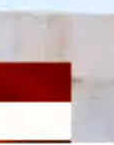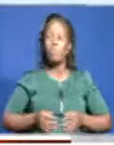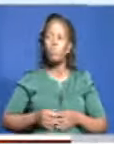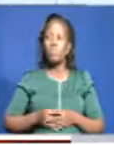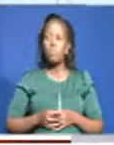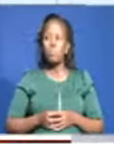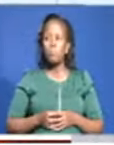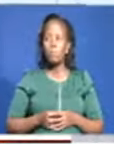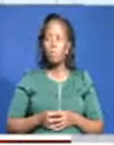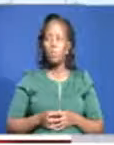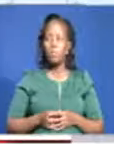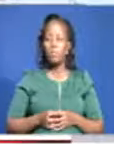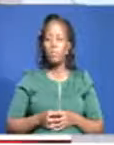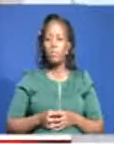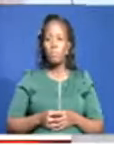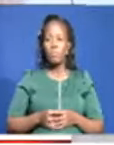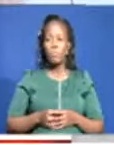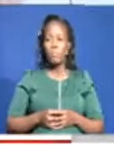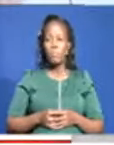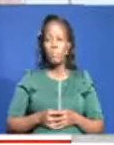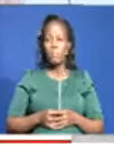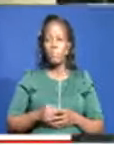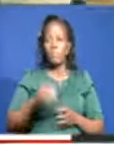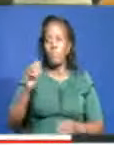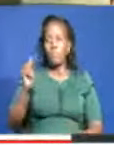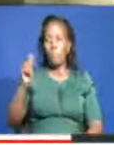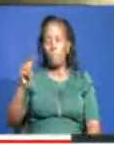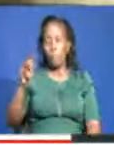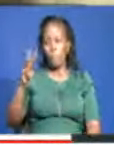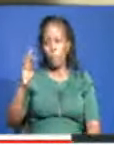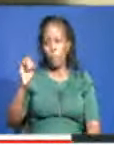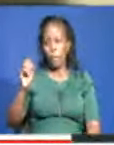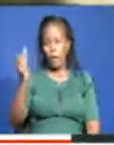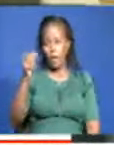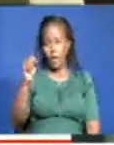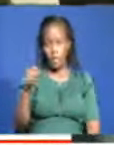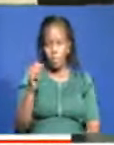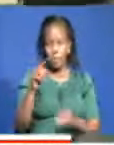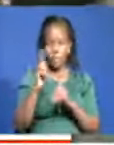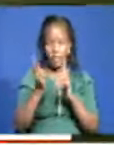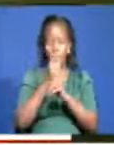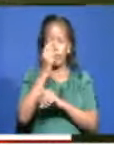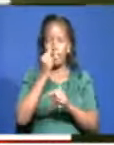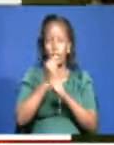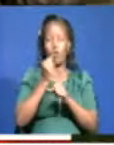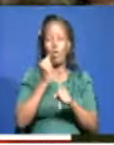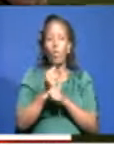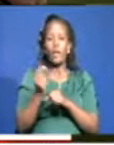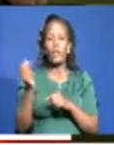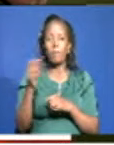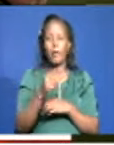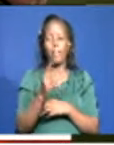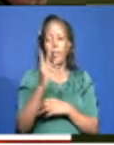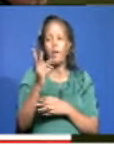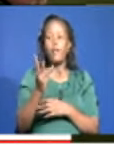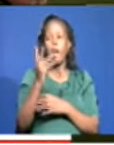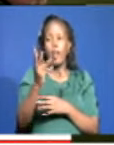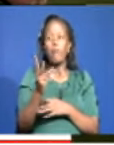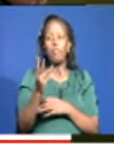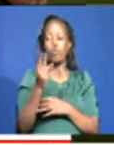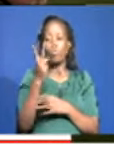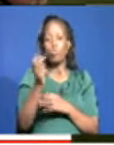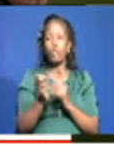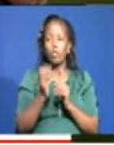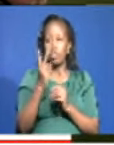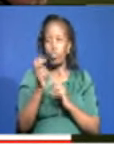The African Union Transition Mission in Somalia came into operations on the 1st of April 2022 after its authorization by the